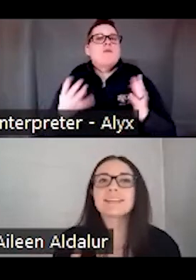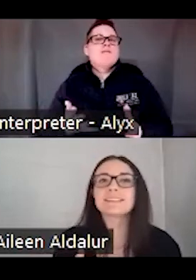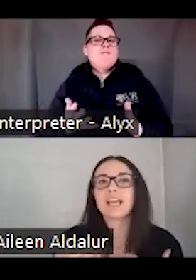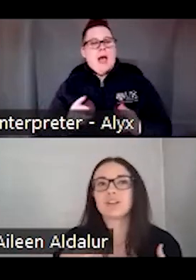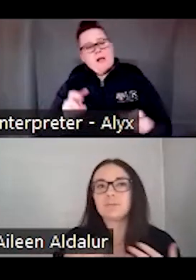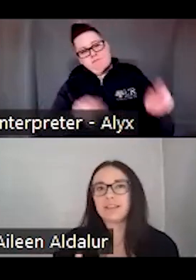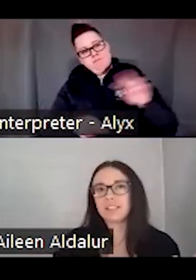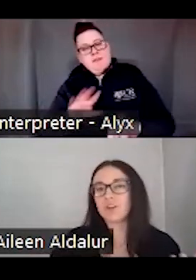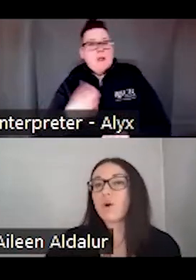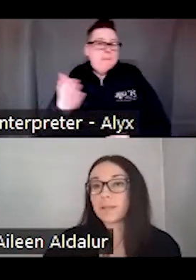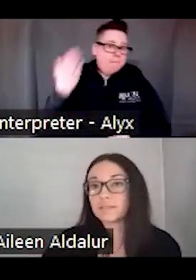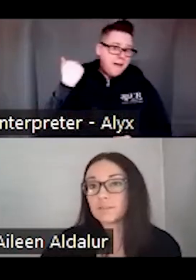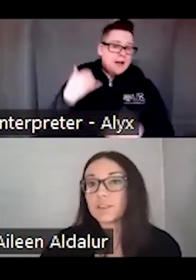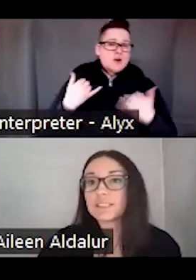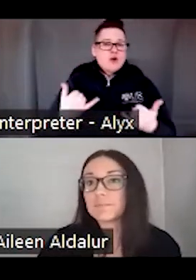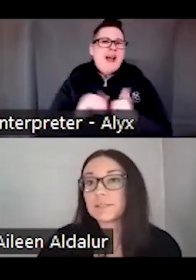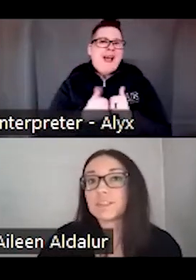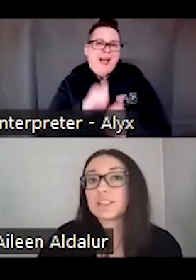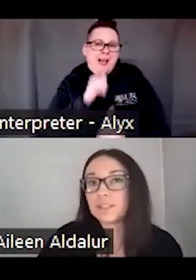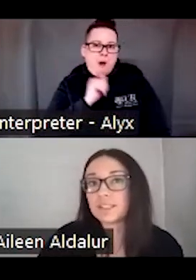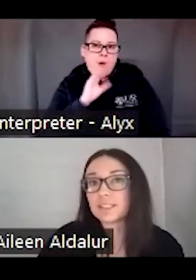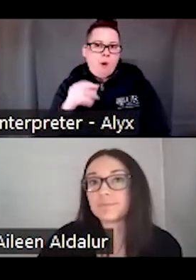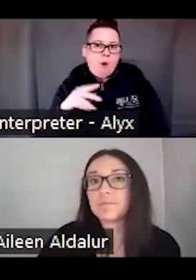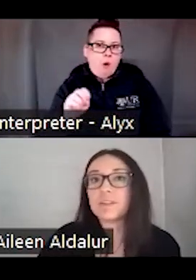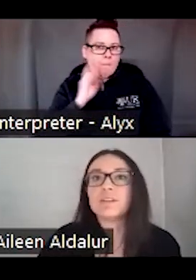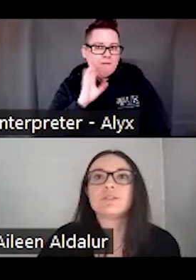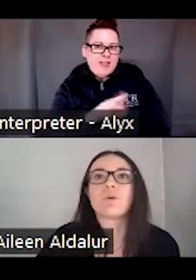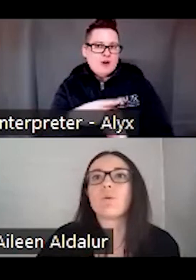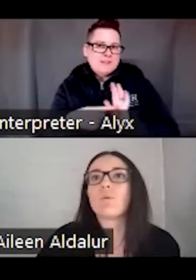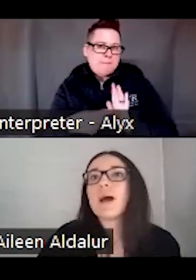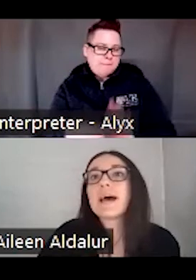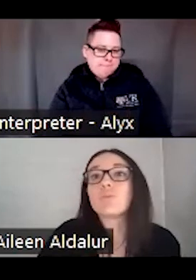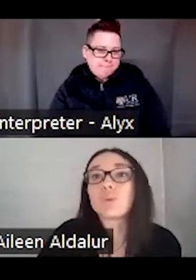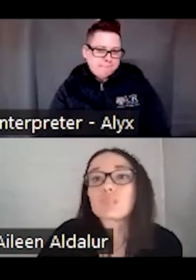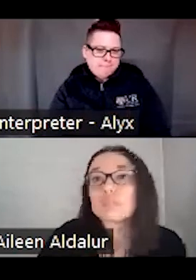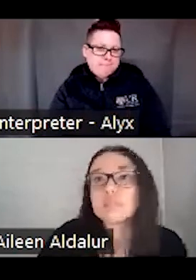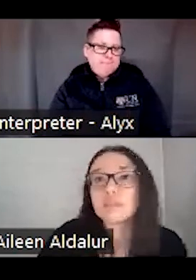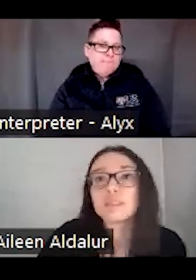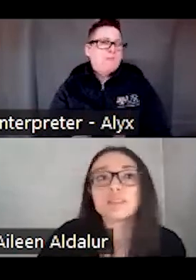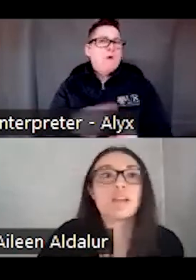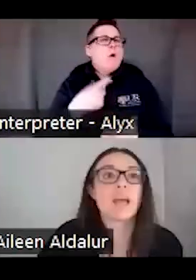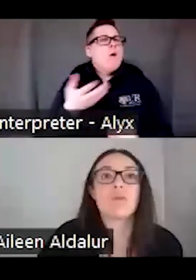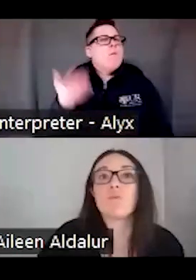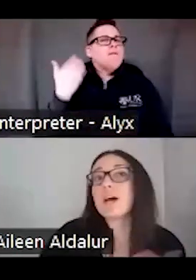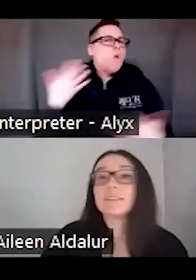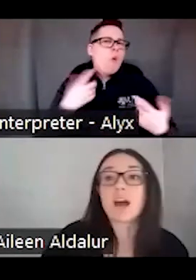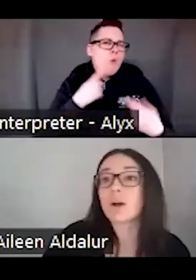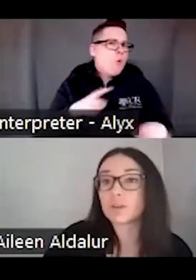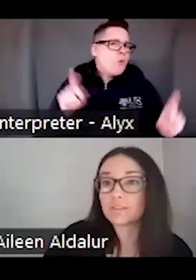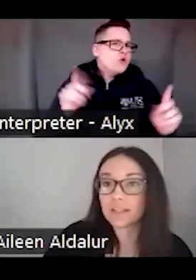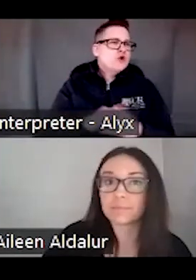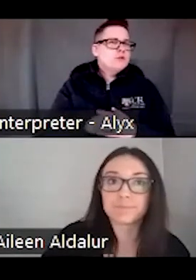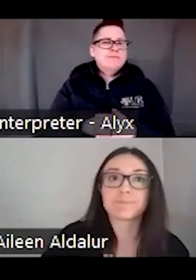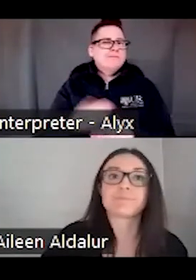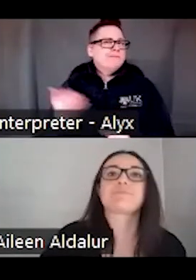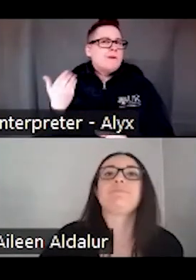client's past and current methods for coping with the symptoms they're experiencing. So what has worked for this person and what has not